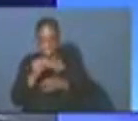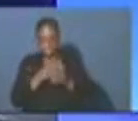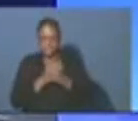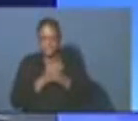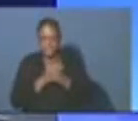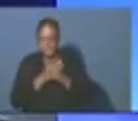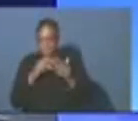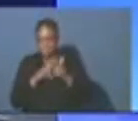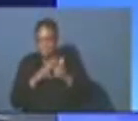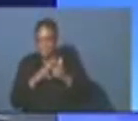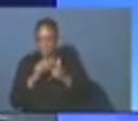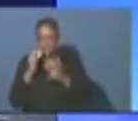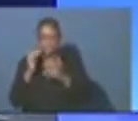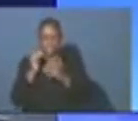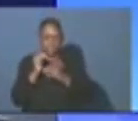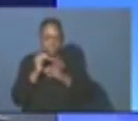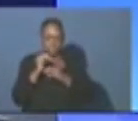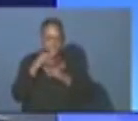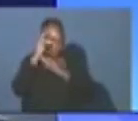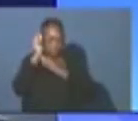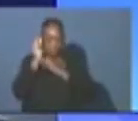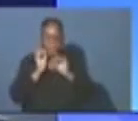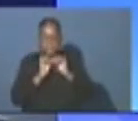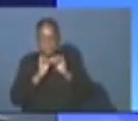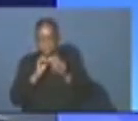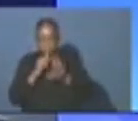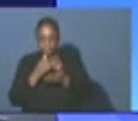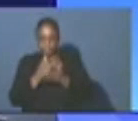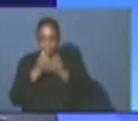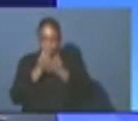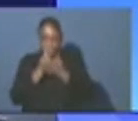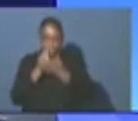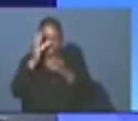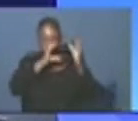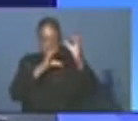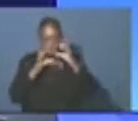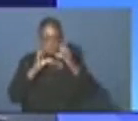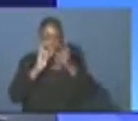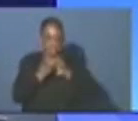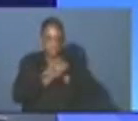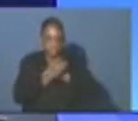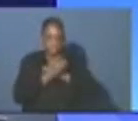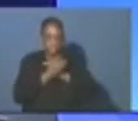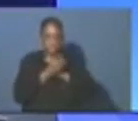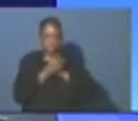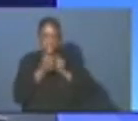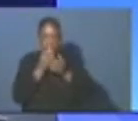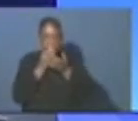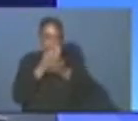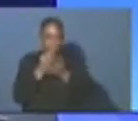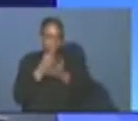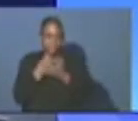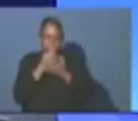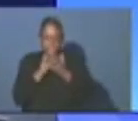In other news this evening, the government's continuing to channel resources in the areas of climate change and health and disaster risk management. That's